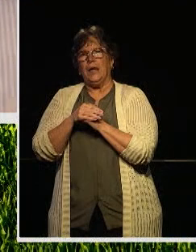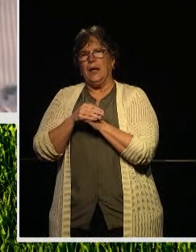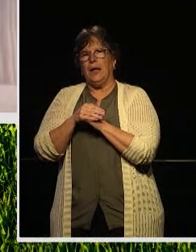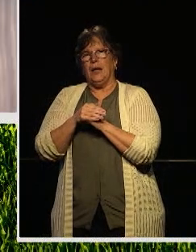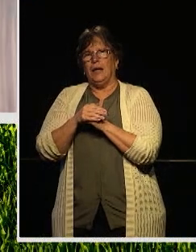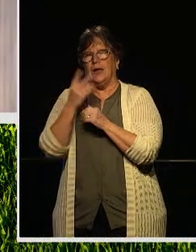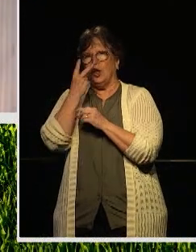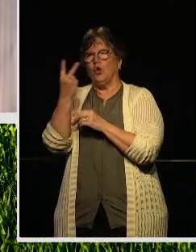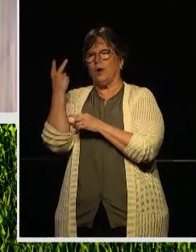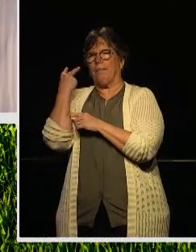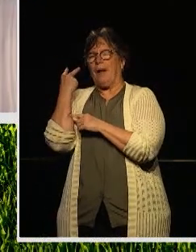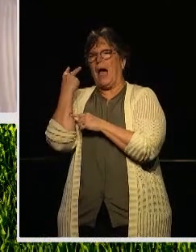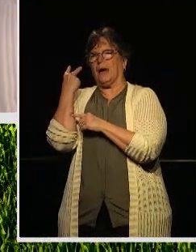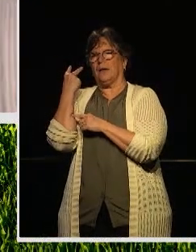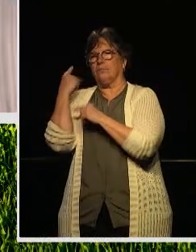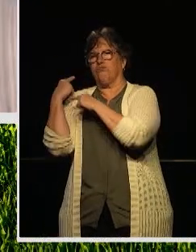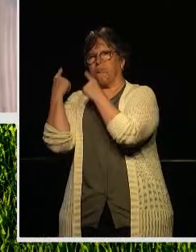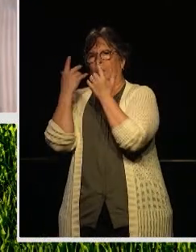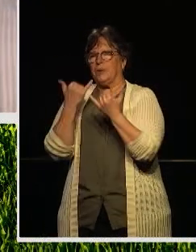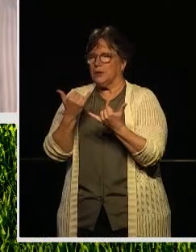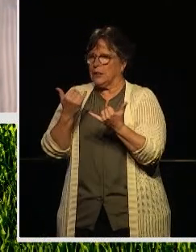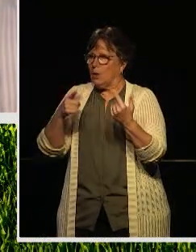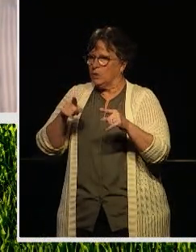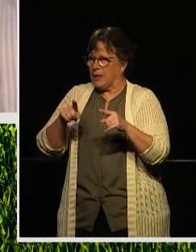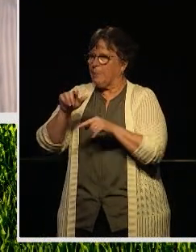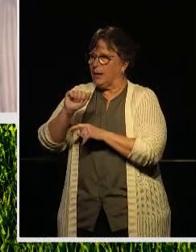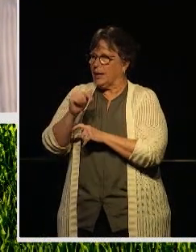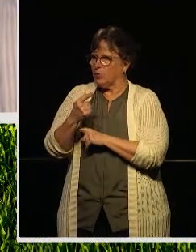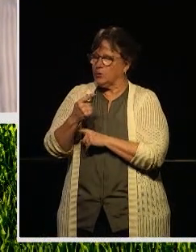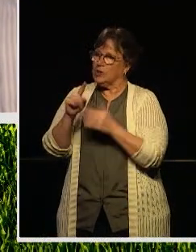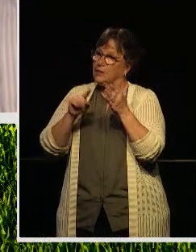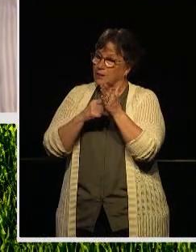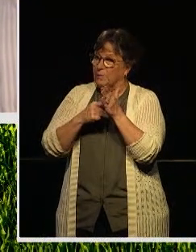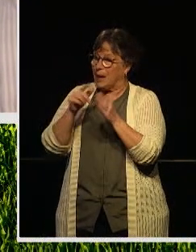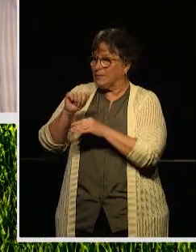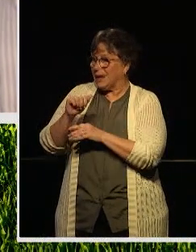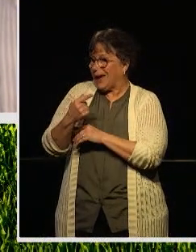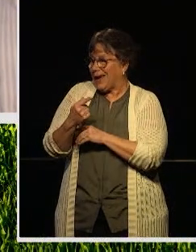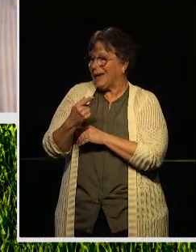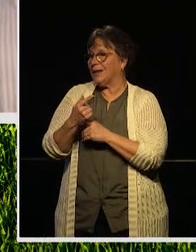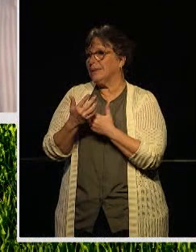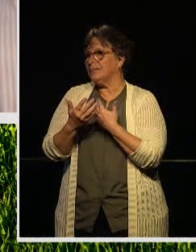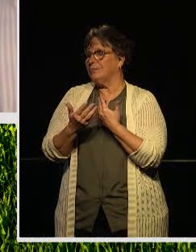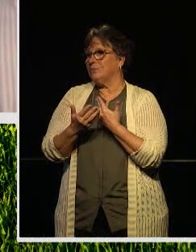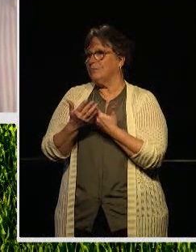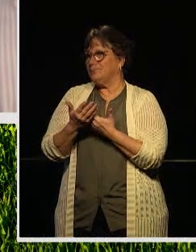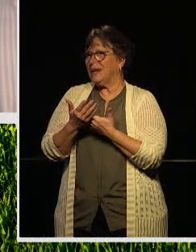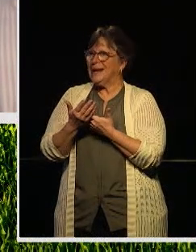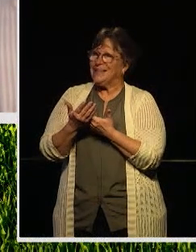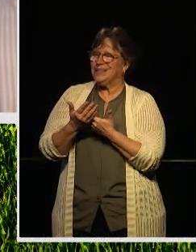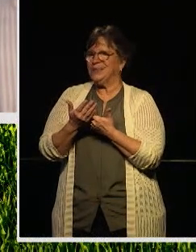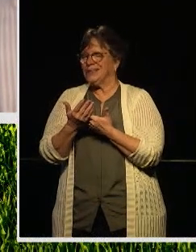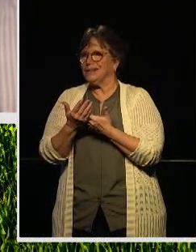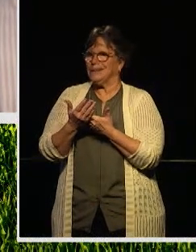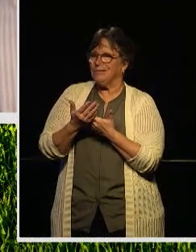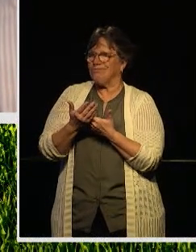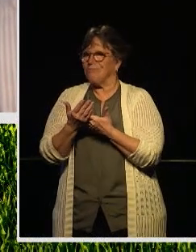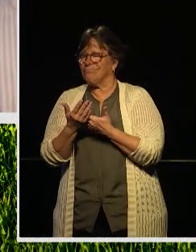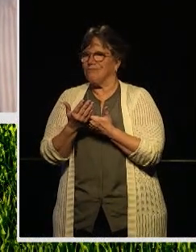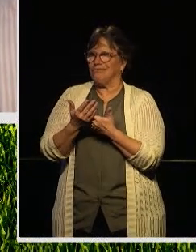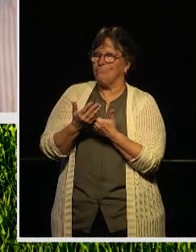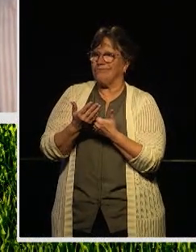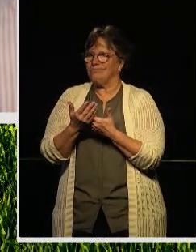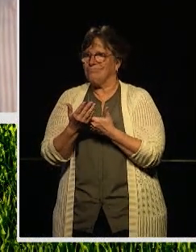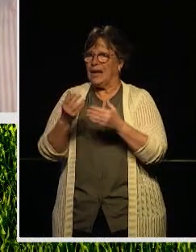back and look at agriculture over time, we think about sometimes agriculture as being a bit of a laggard and compared to